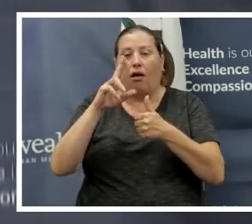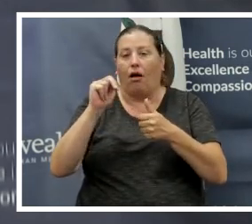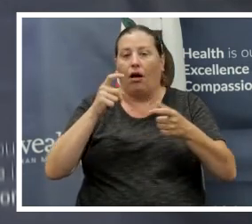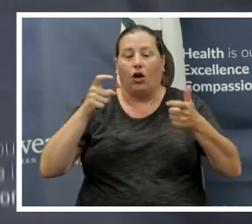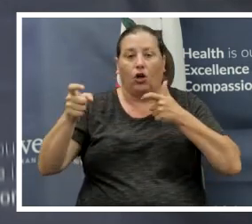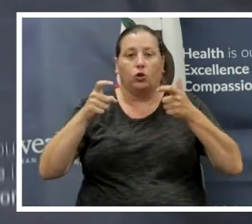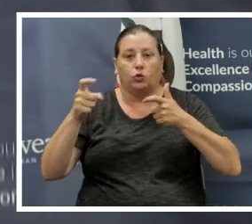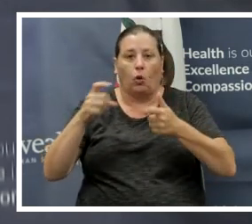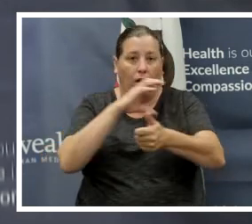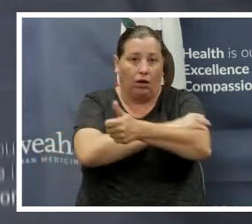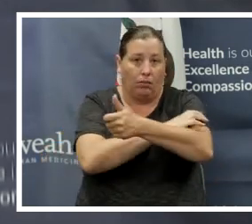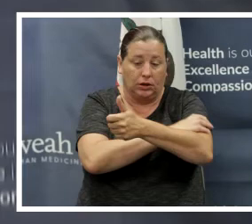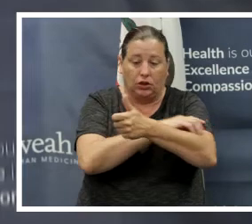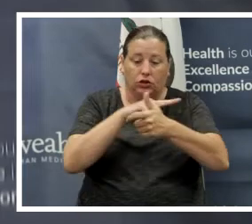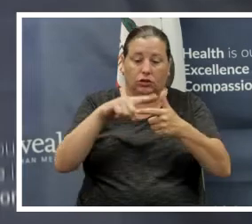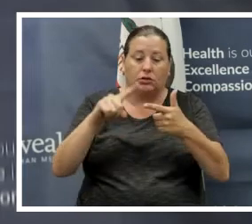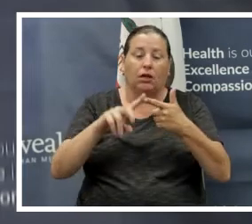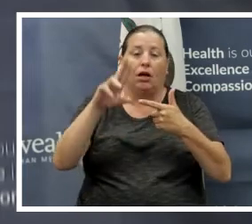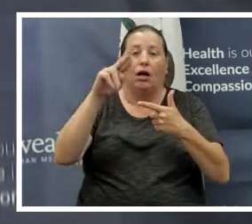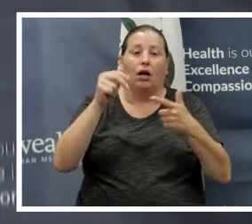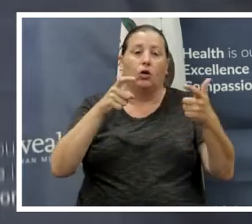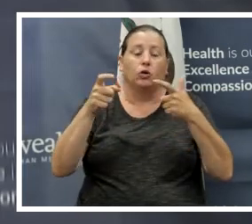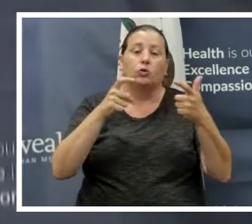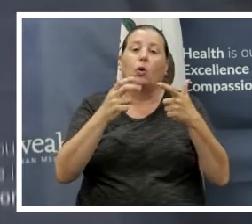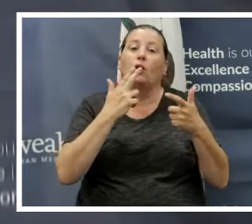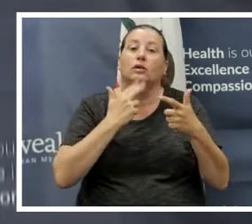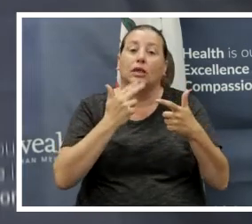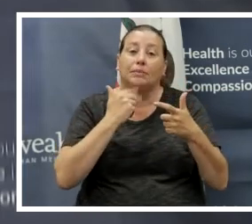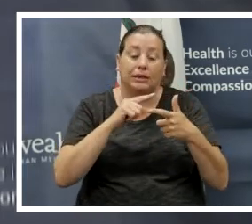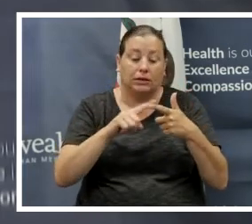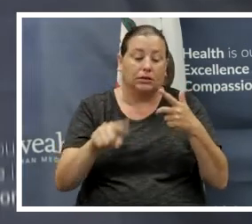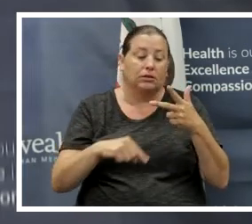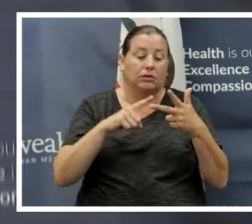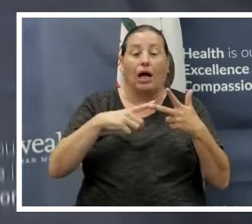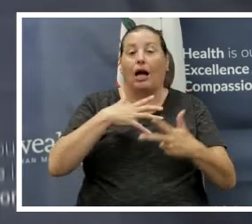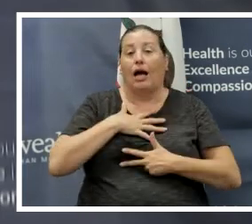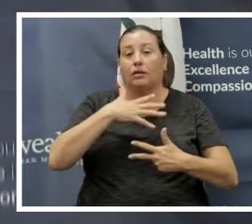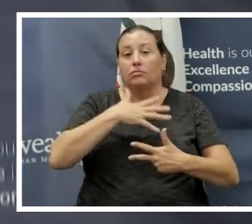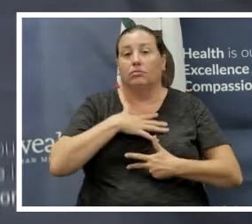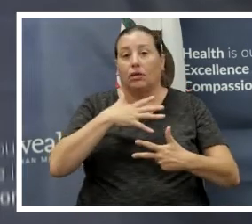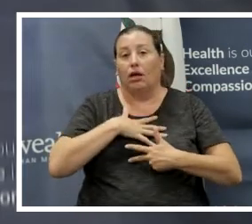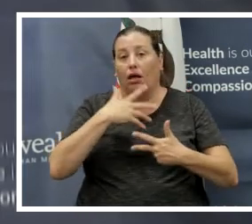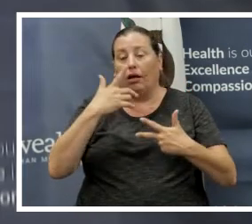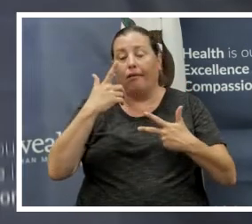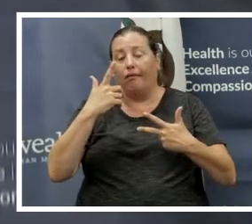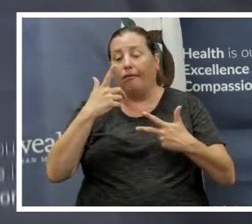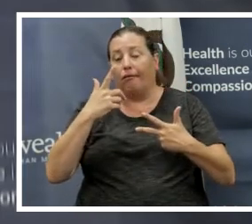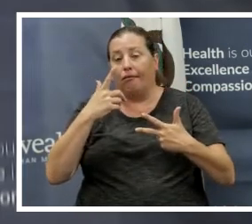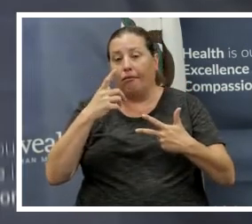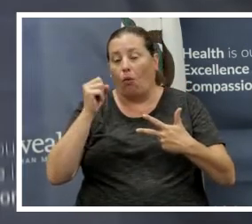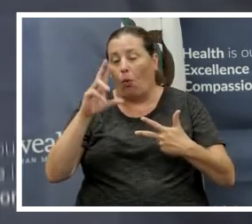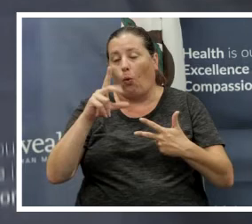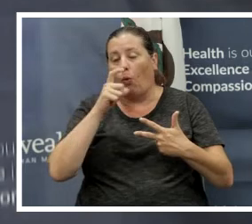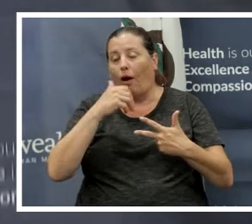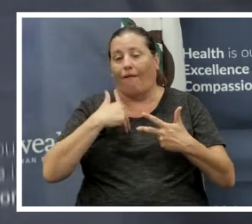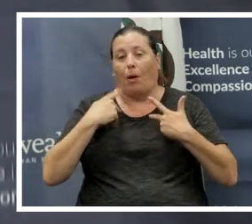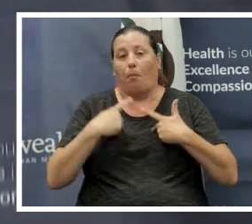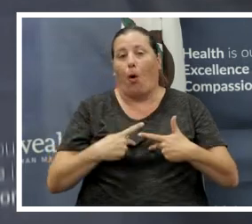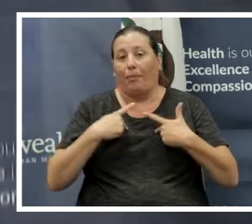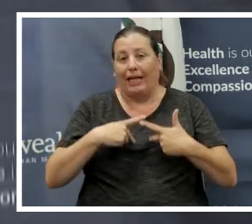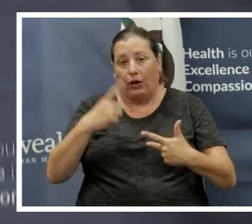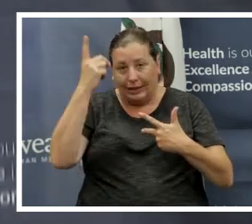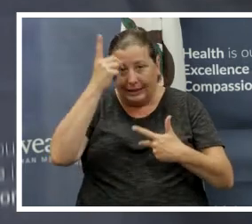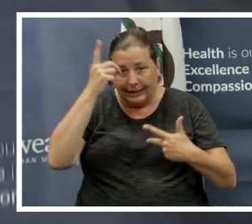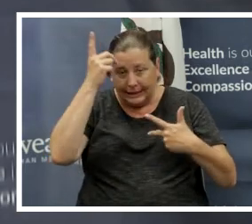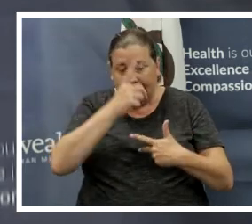uncontrolled diabetes, people with chronic respiratory problems like asthma, chronic obstructive pulmonary disease, congestive